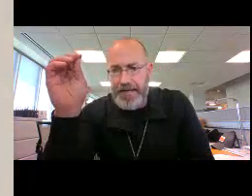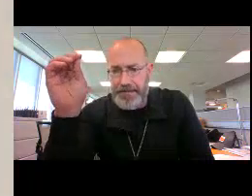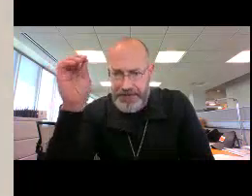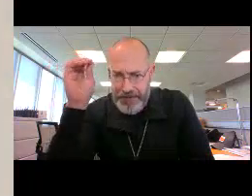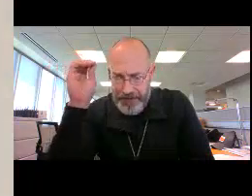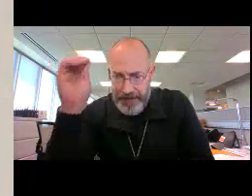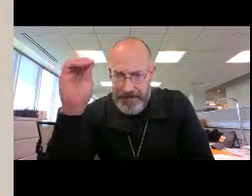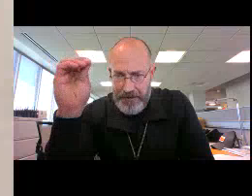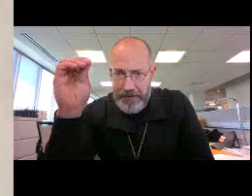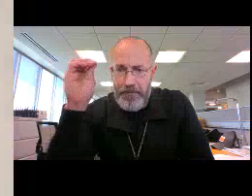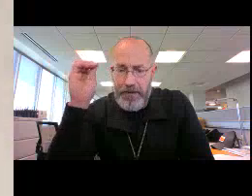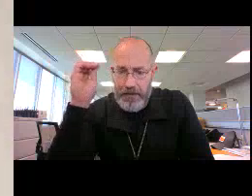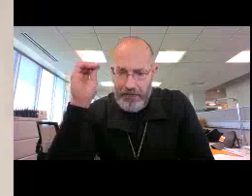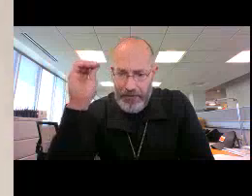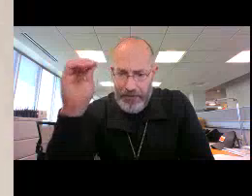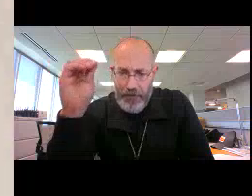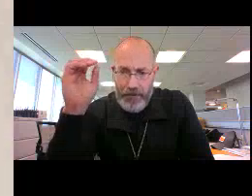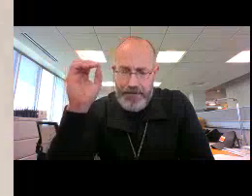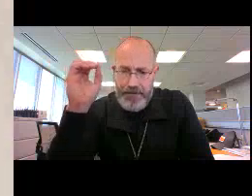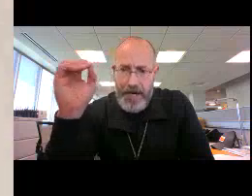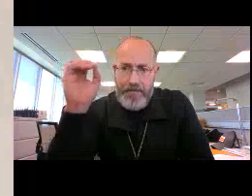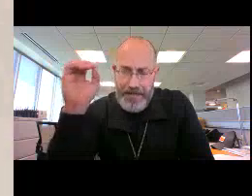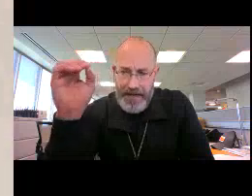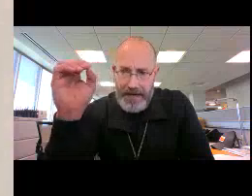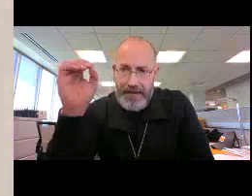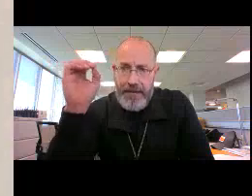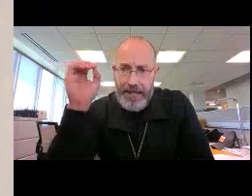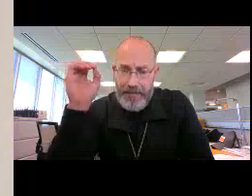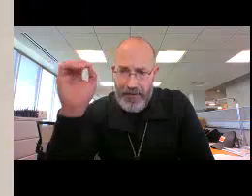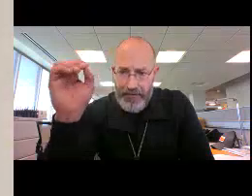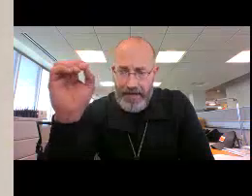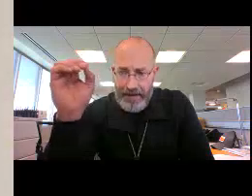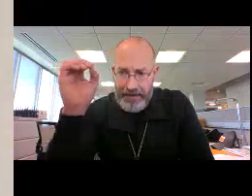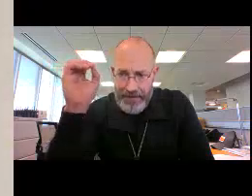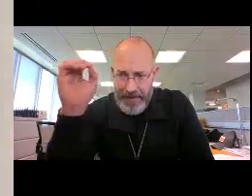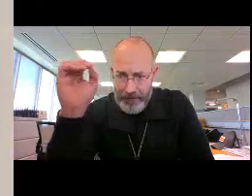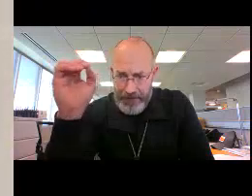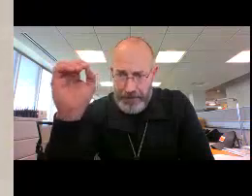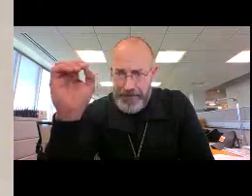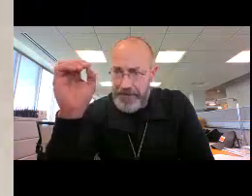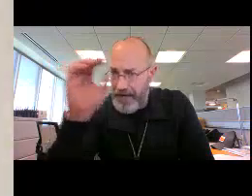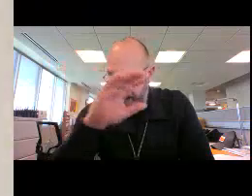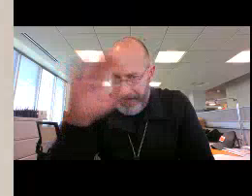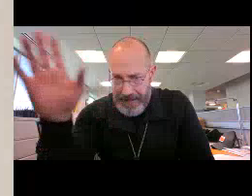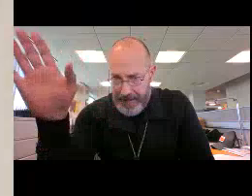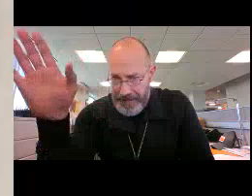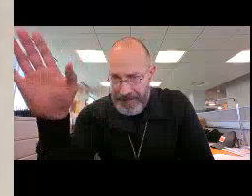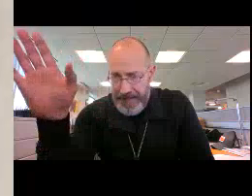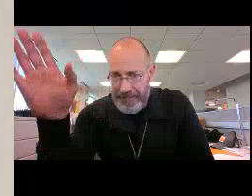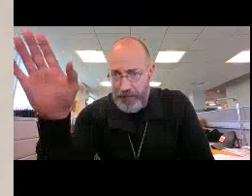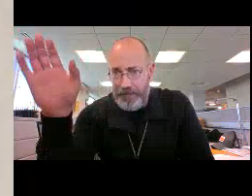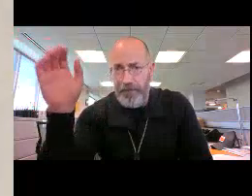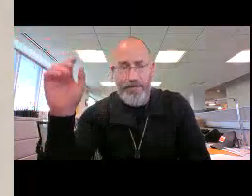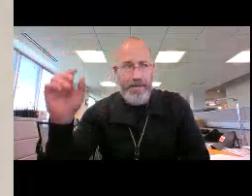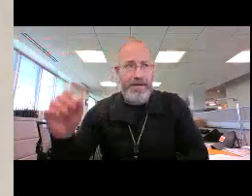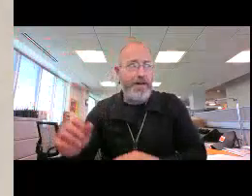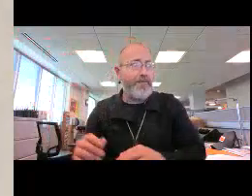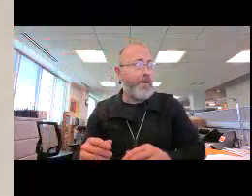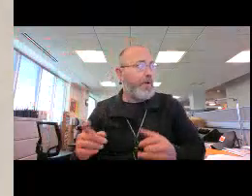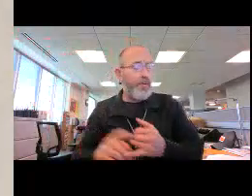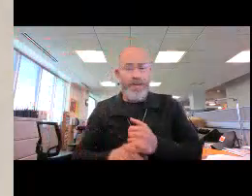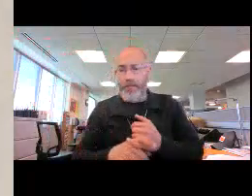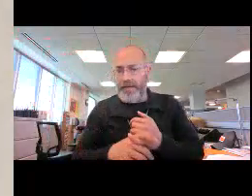large-scale disasters. So thank you for your time today in providing that resource. I cannot say that more